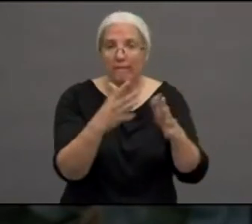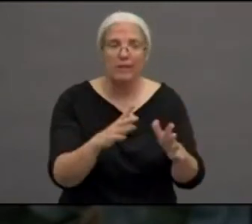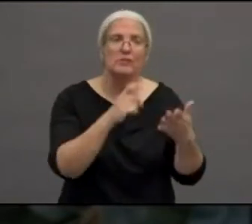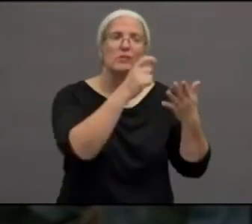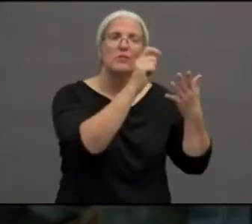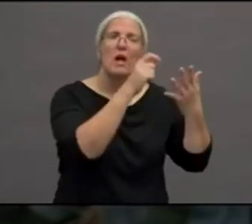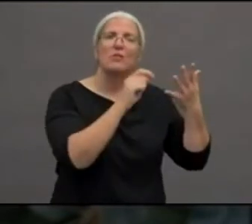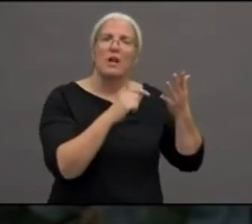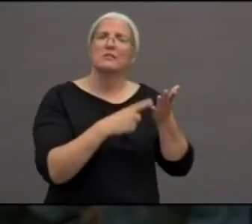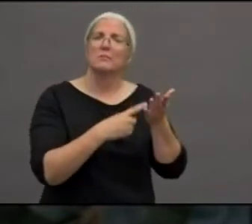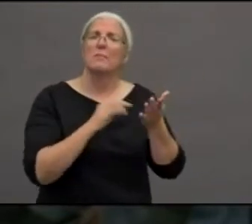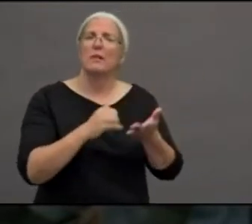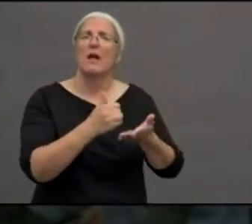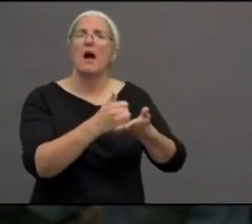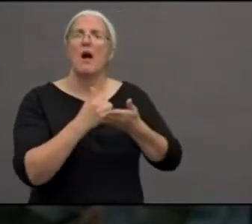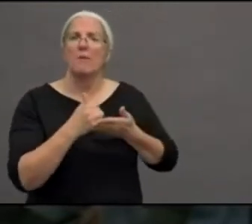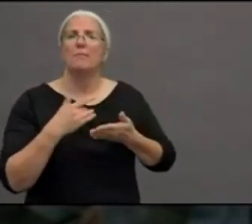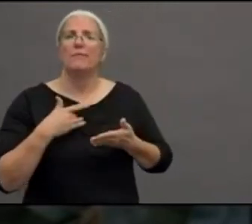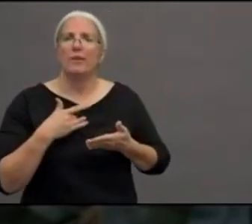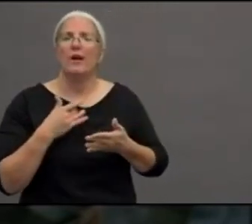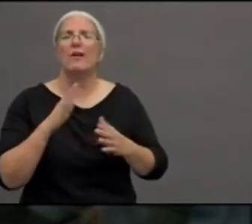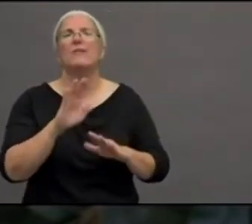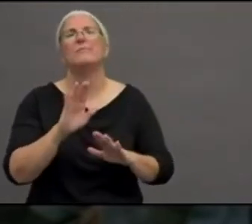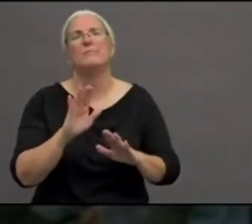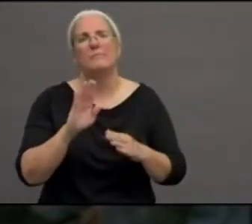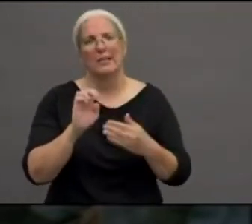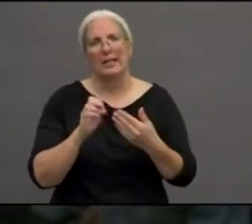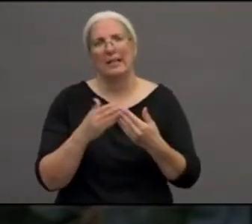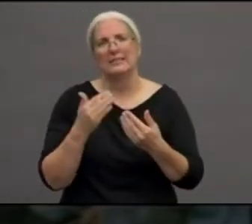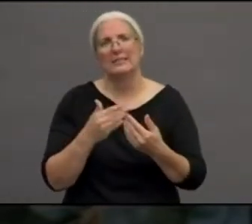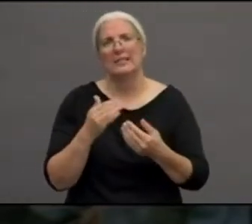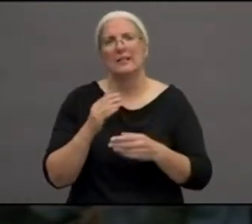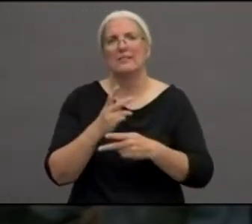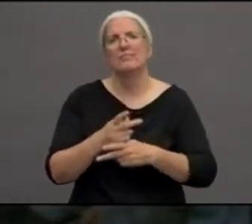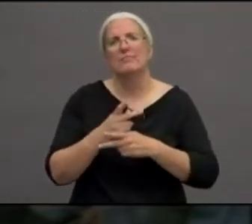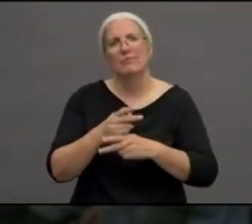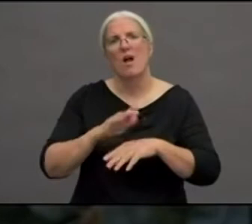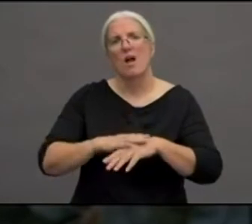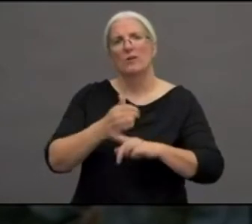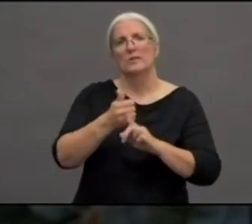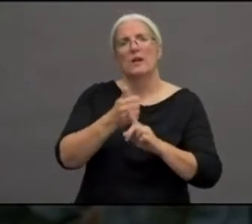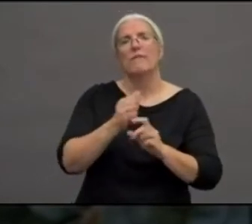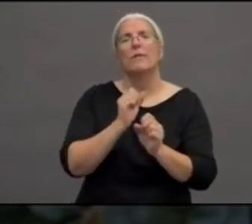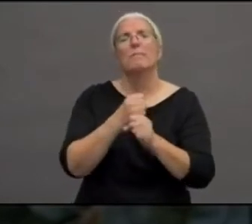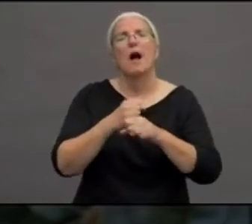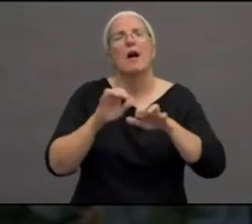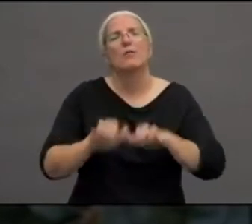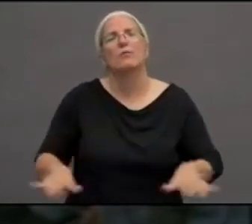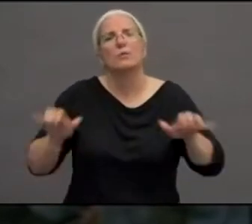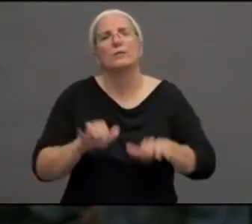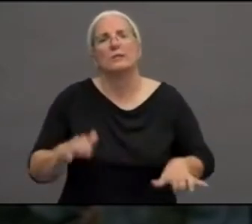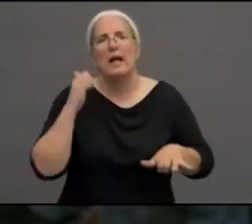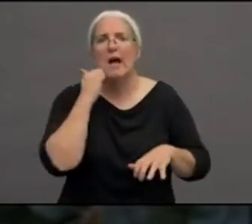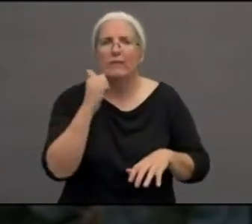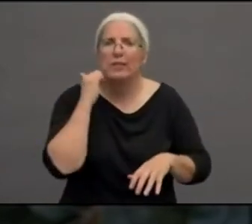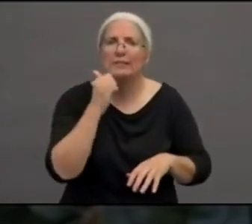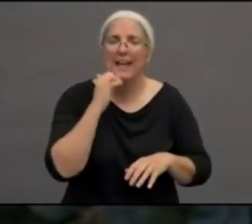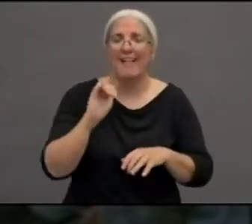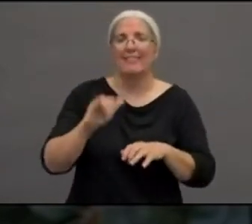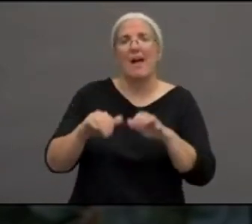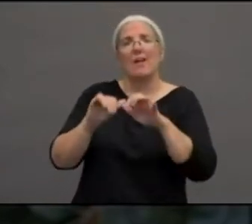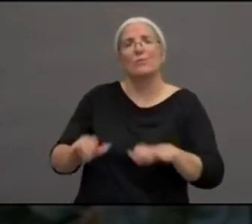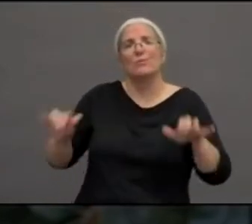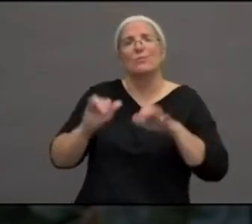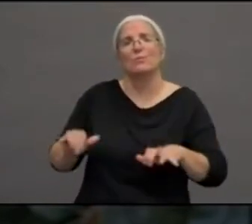as maintain active, creating routines on a daily basis. It helps us structure our